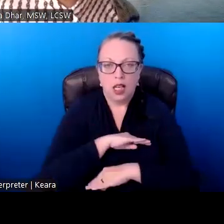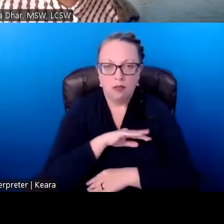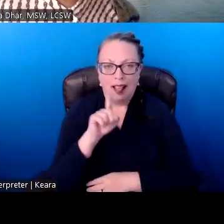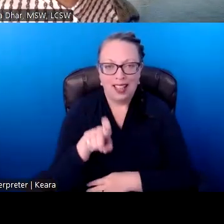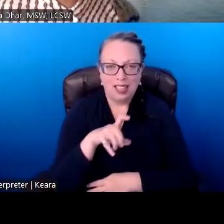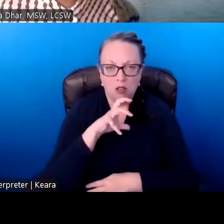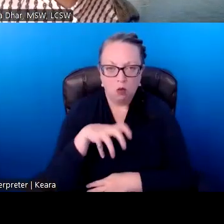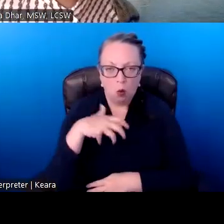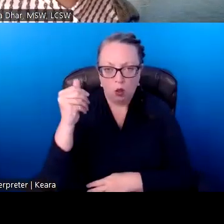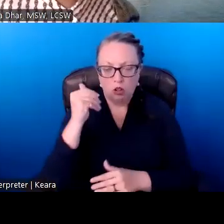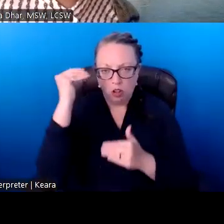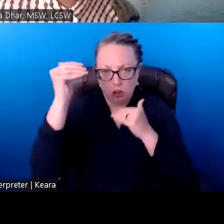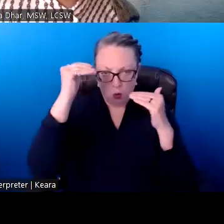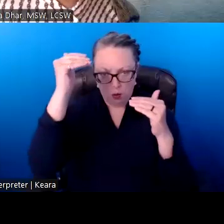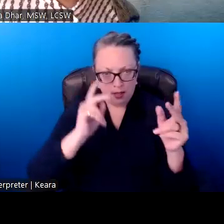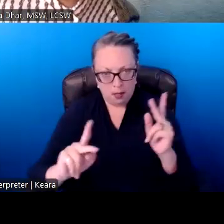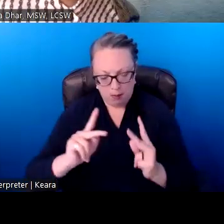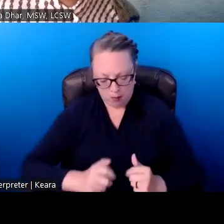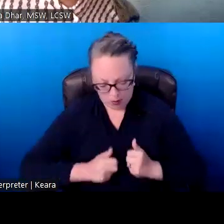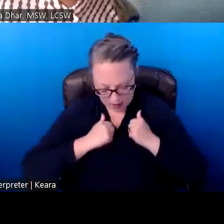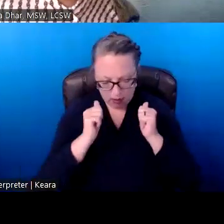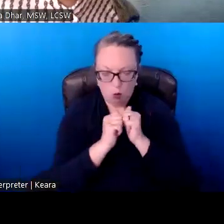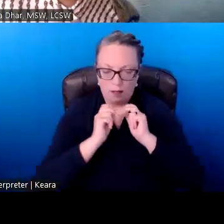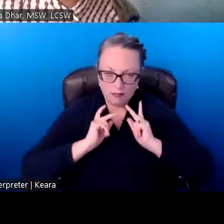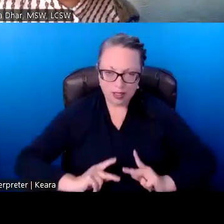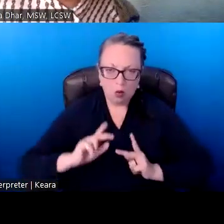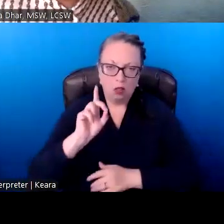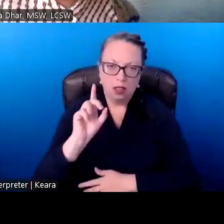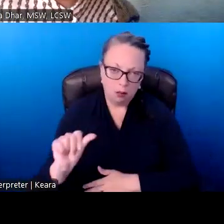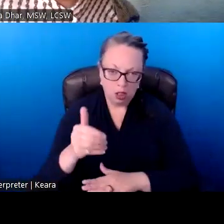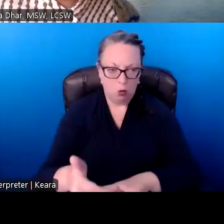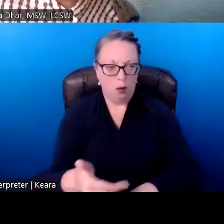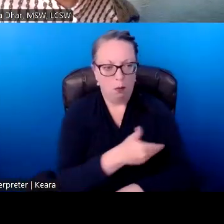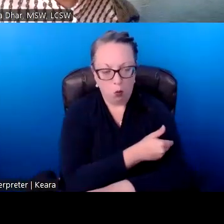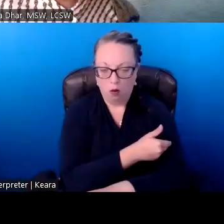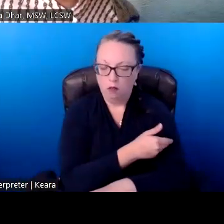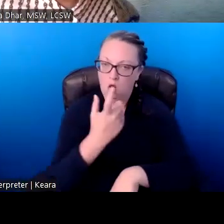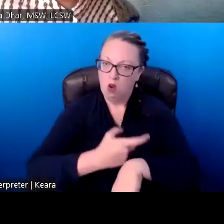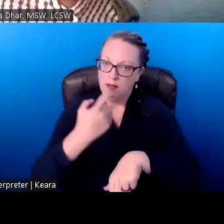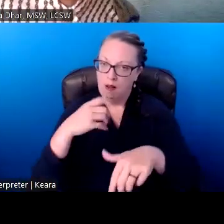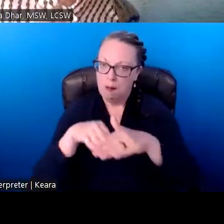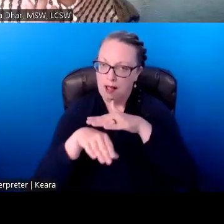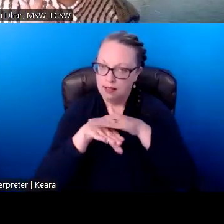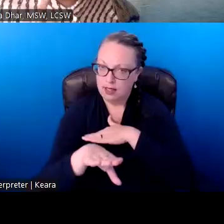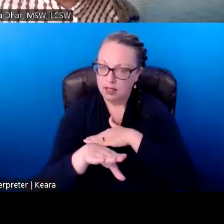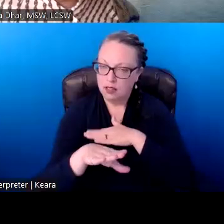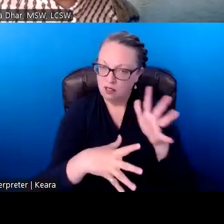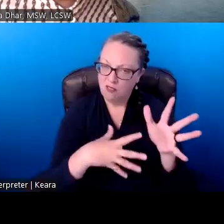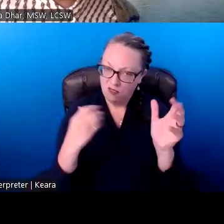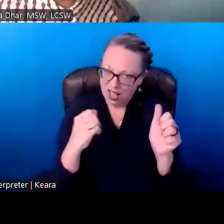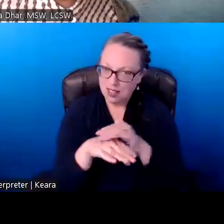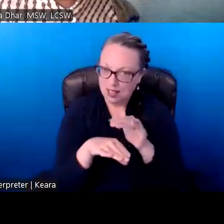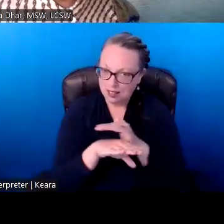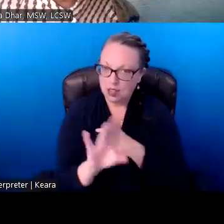and people living with physical disabilities by improving timely access to care from